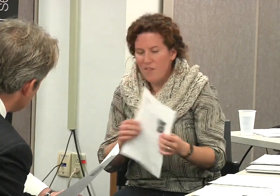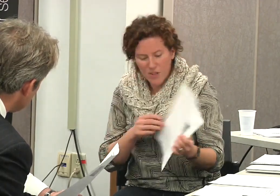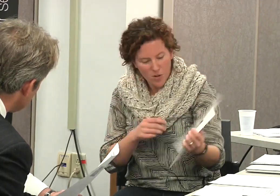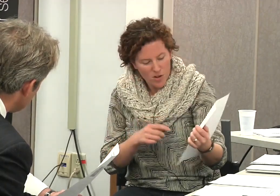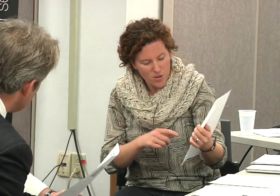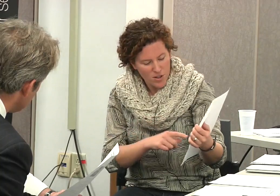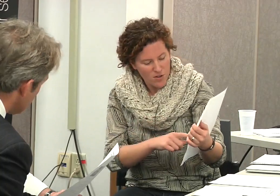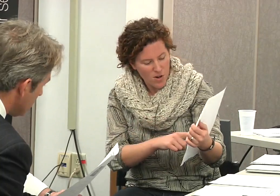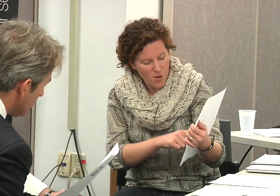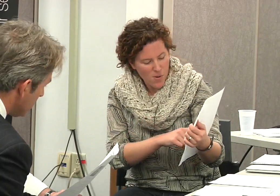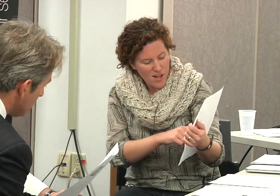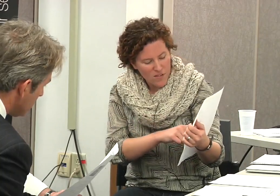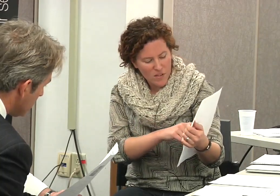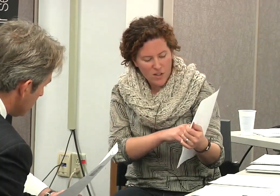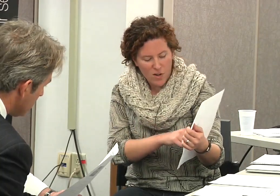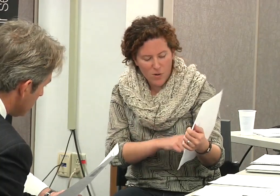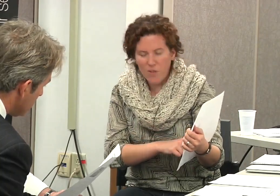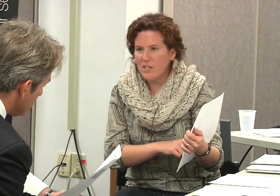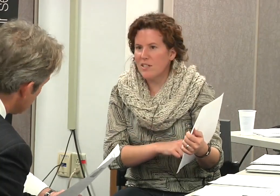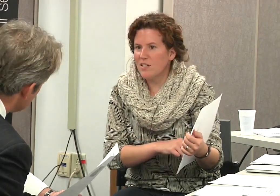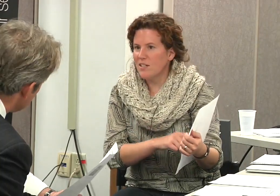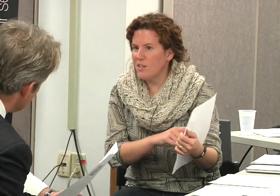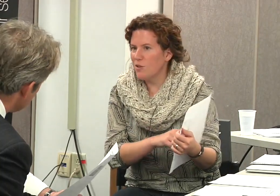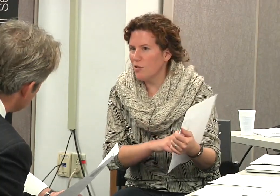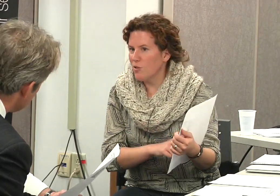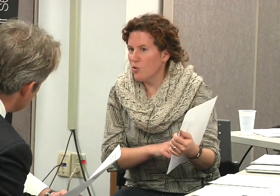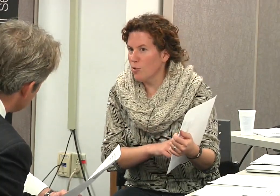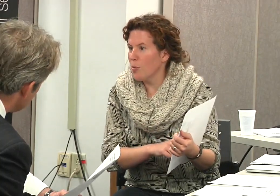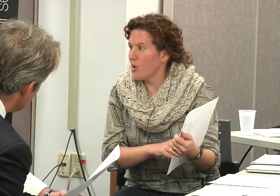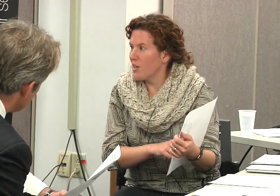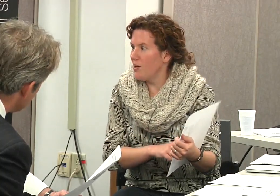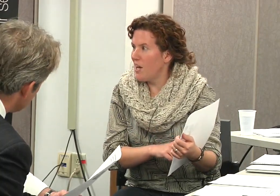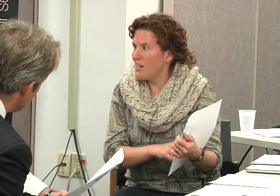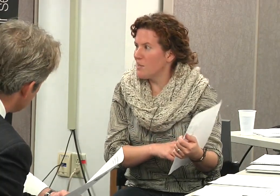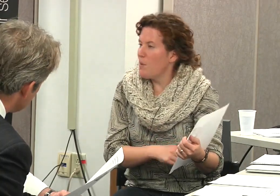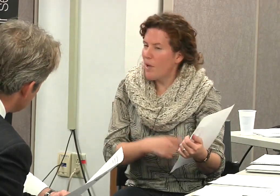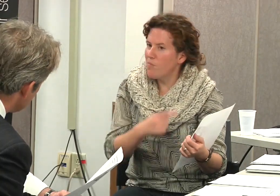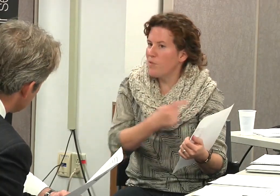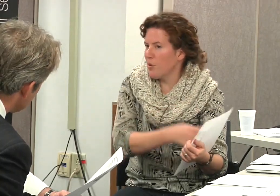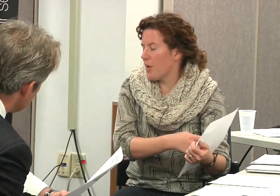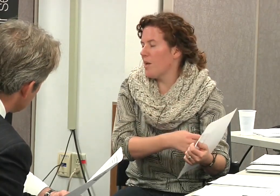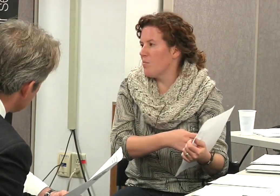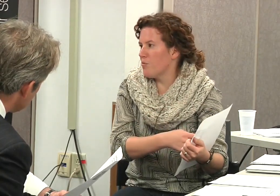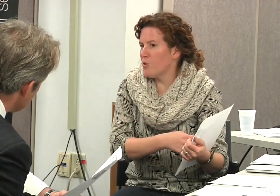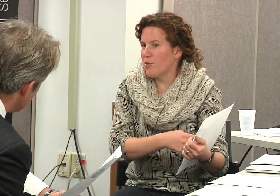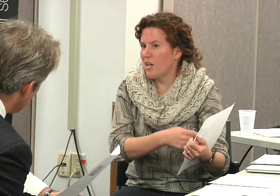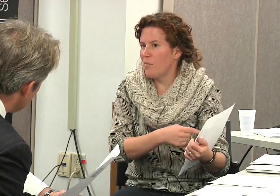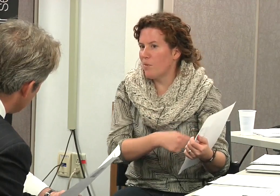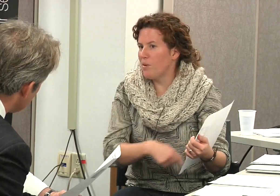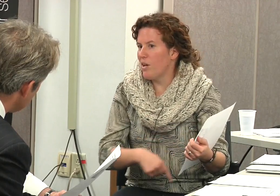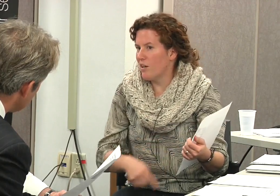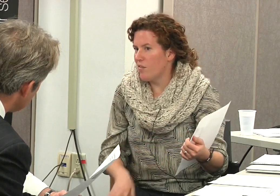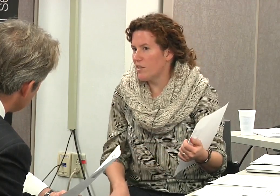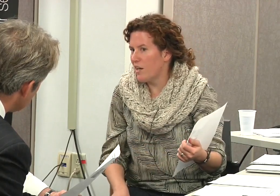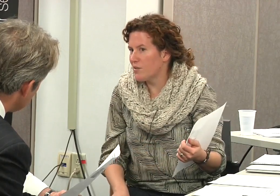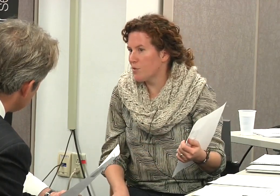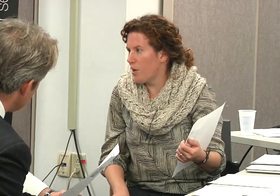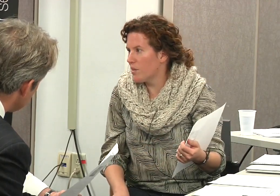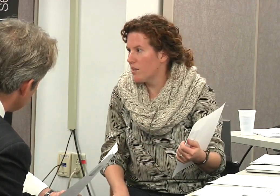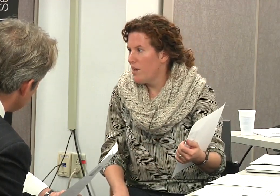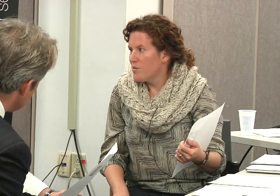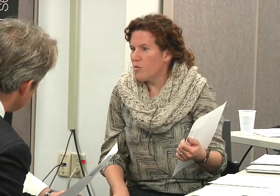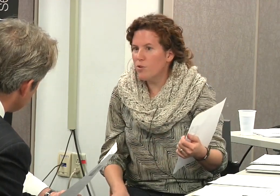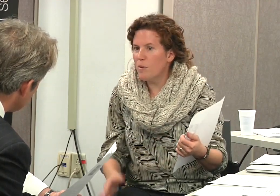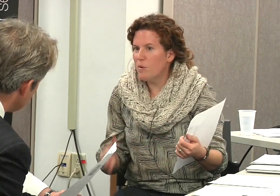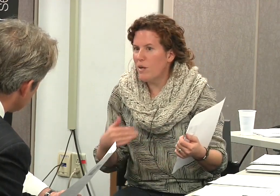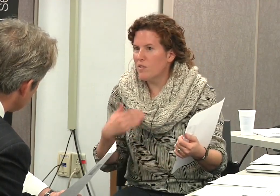to themselves. Then you're also going to know that they covered all these things in their group work in class. It might become fair game for thinking about applying it on the